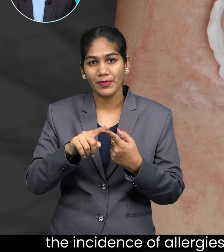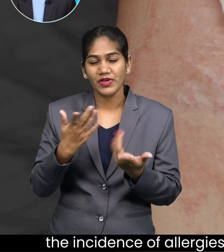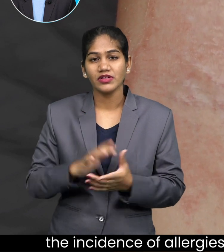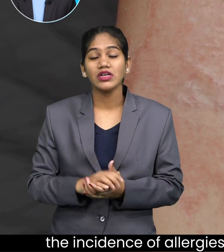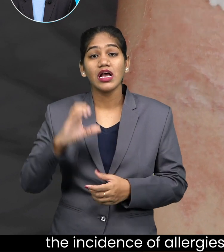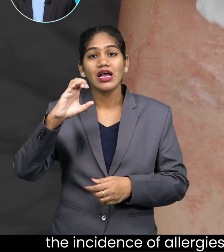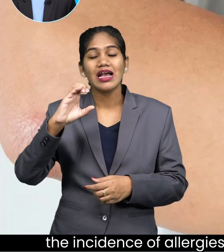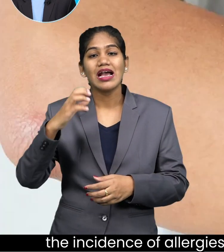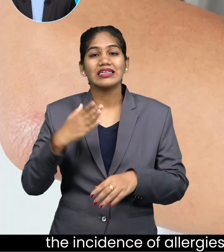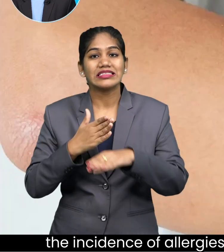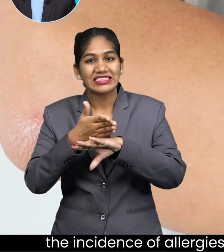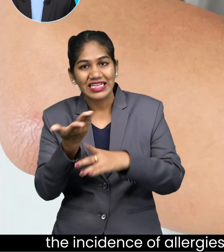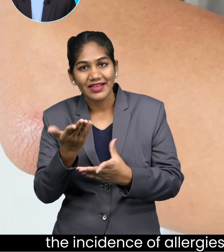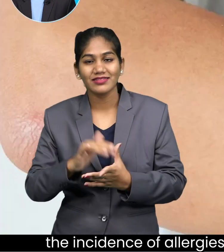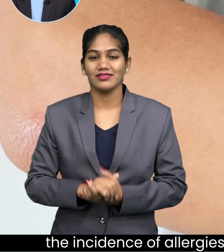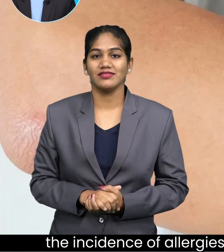cancer,